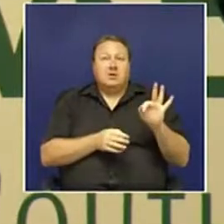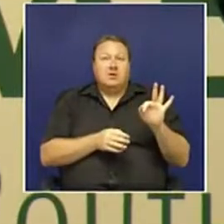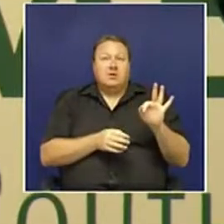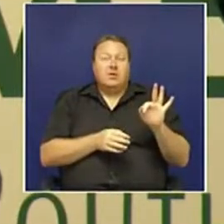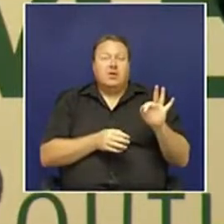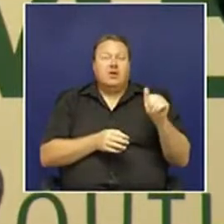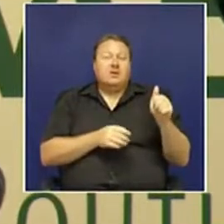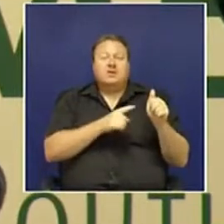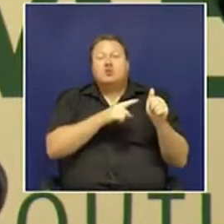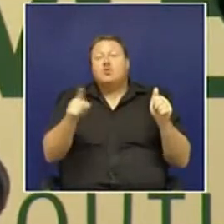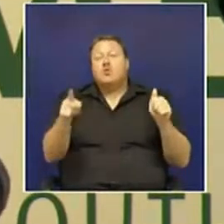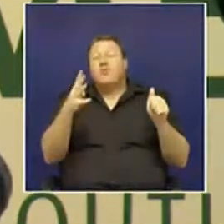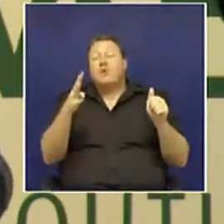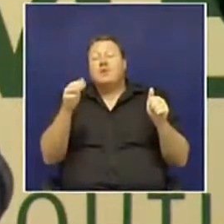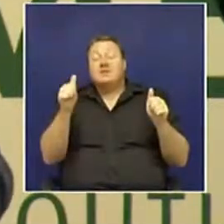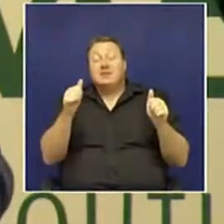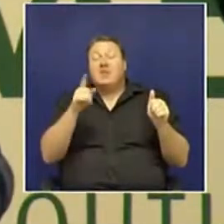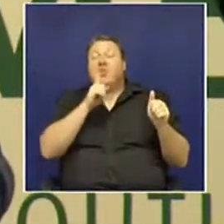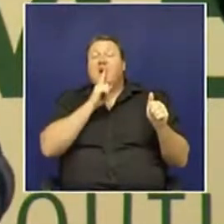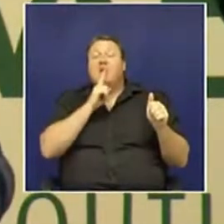year.